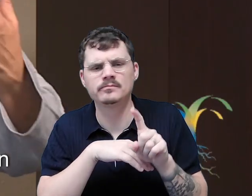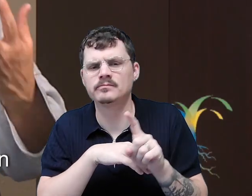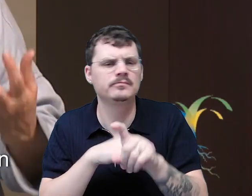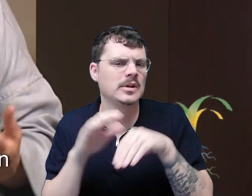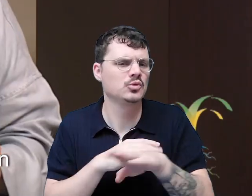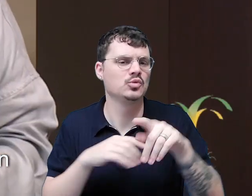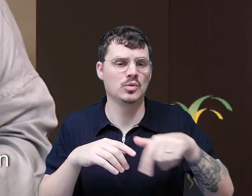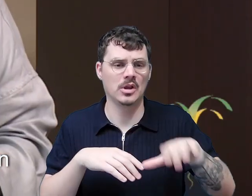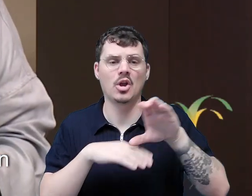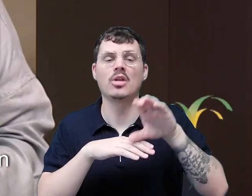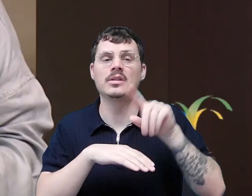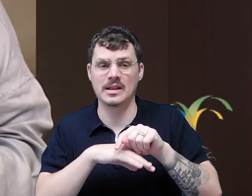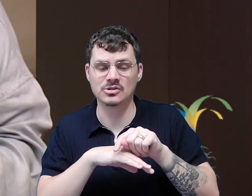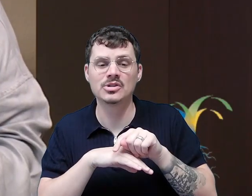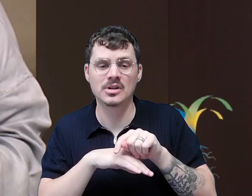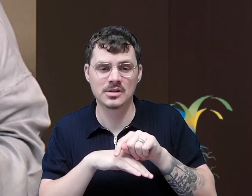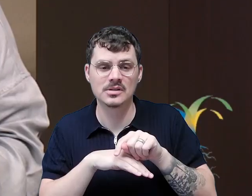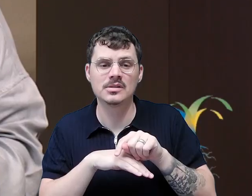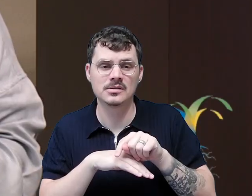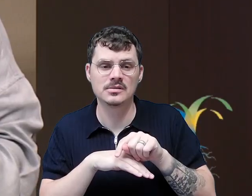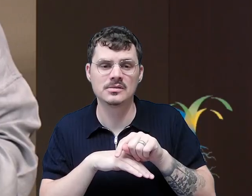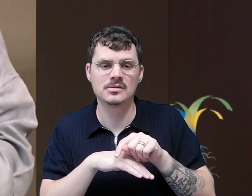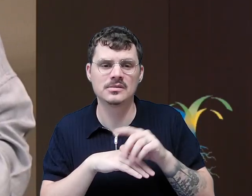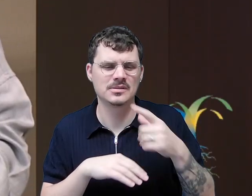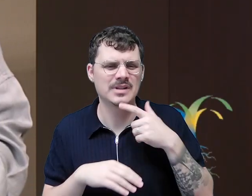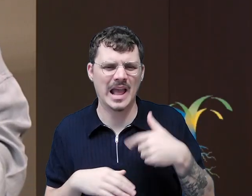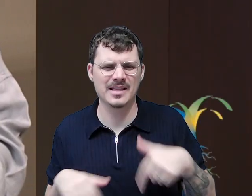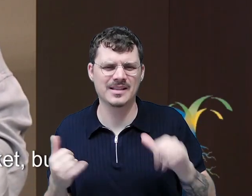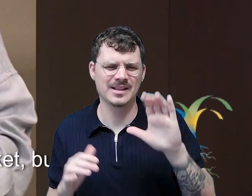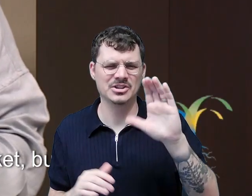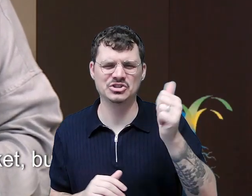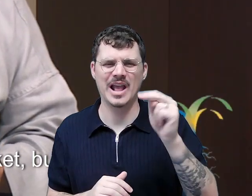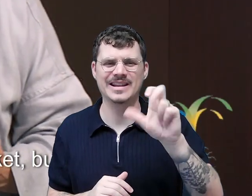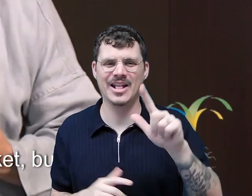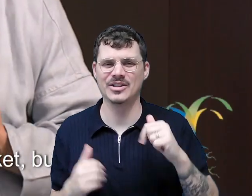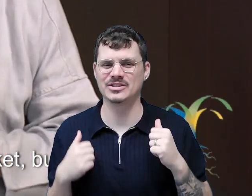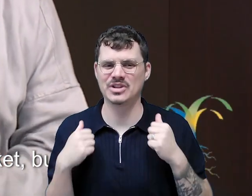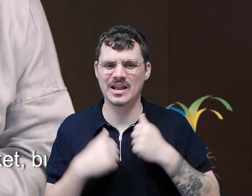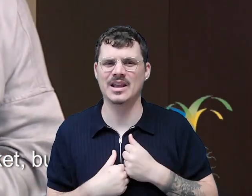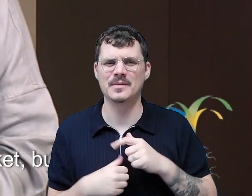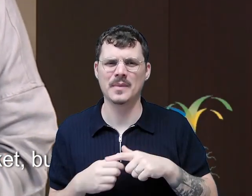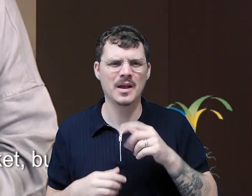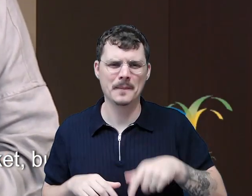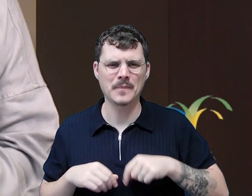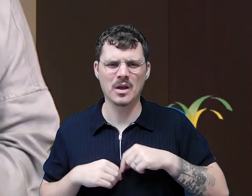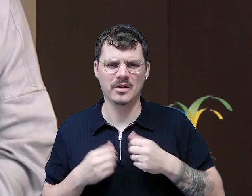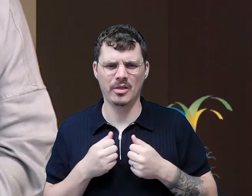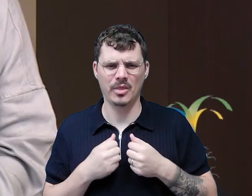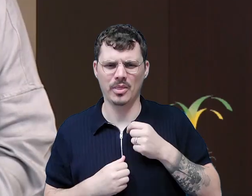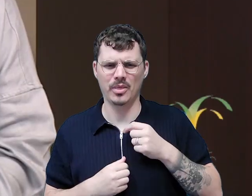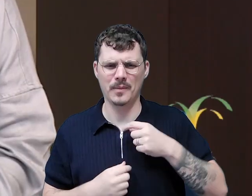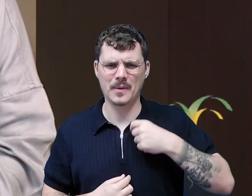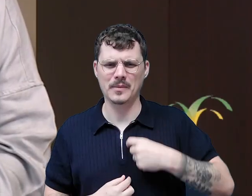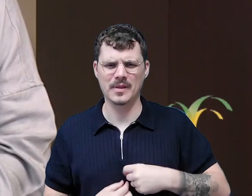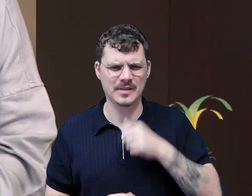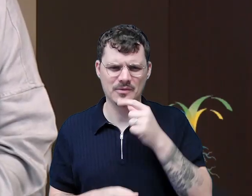stumbles into the consultation. And like she had this like a Chanel jacket, but it was buttoned